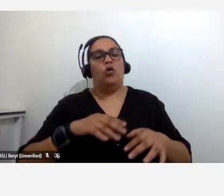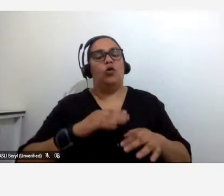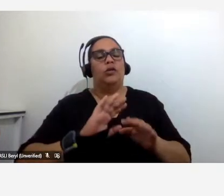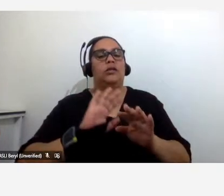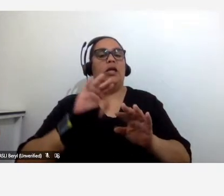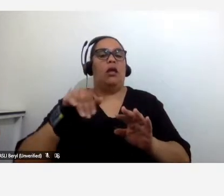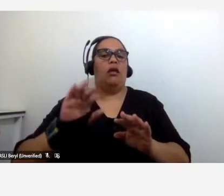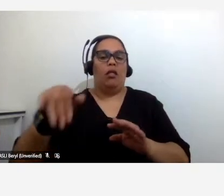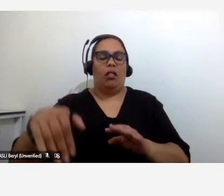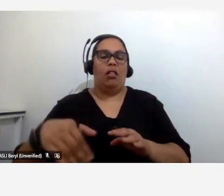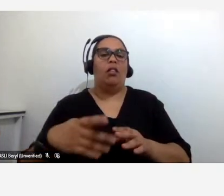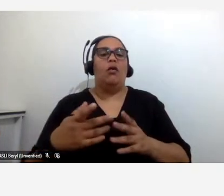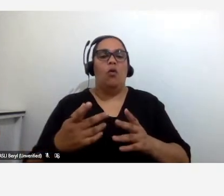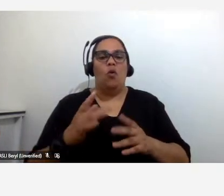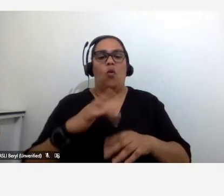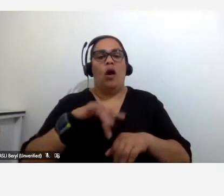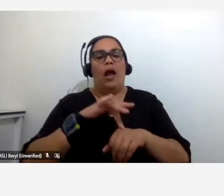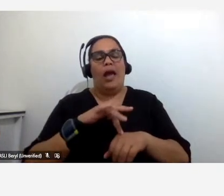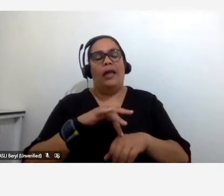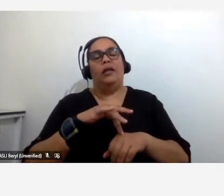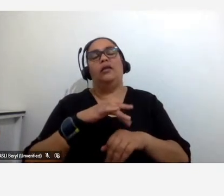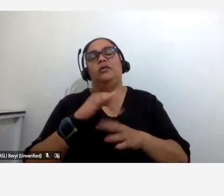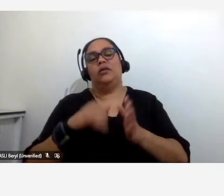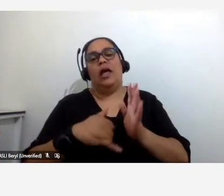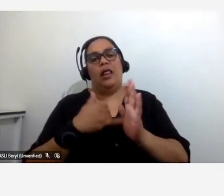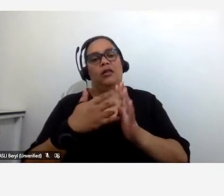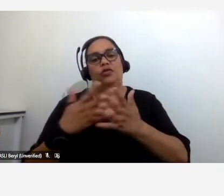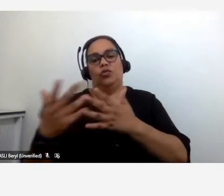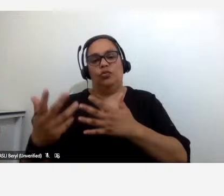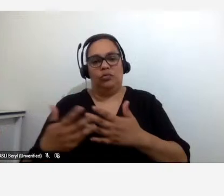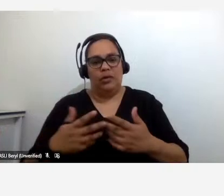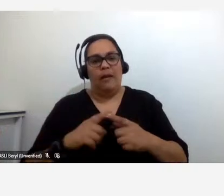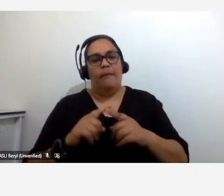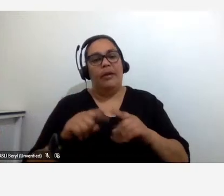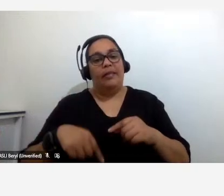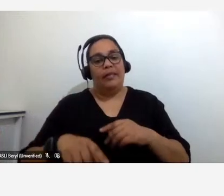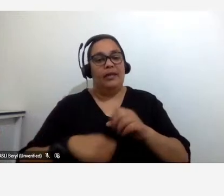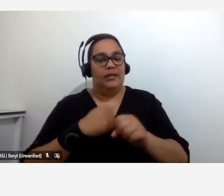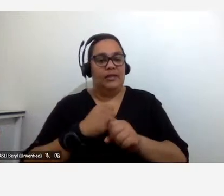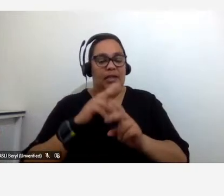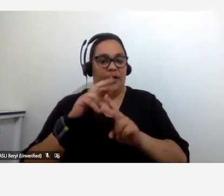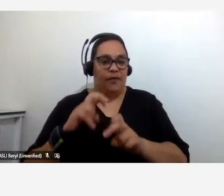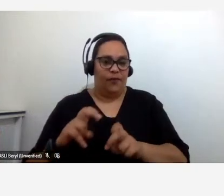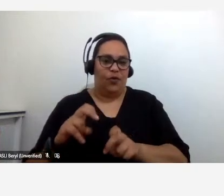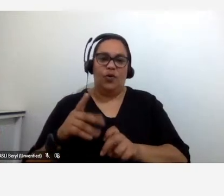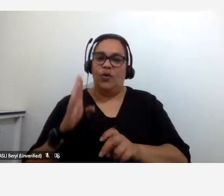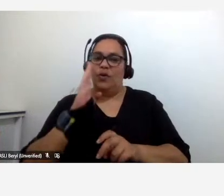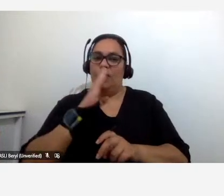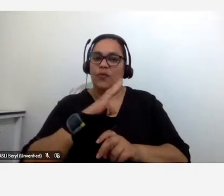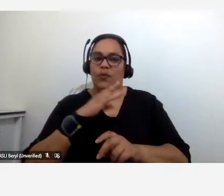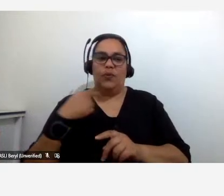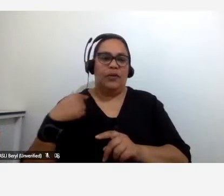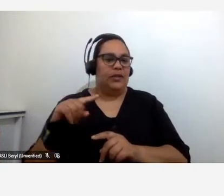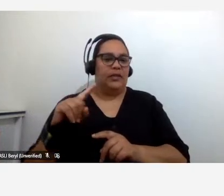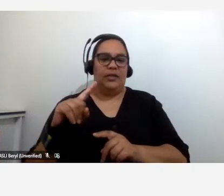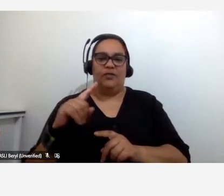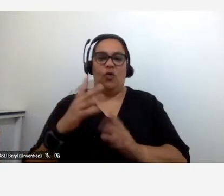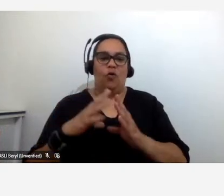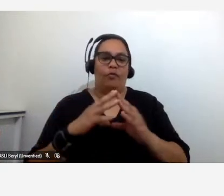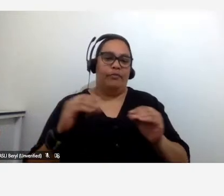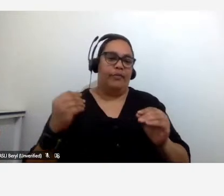bays, islands, passes, and so on. Under this year, under review, there was no successful or